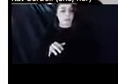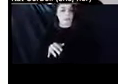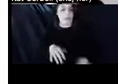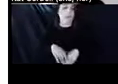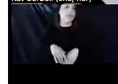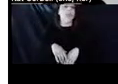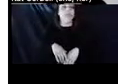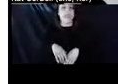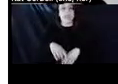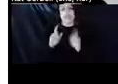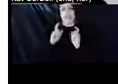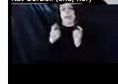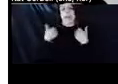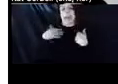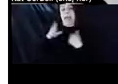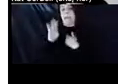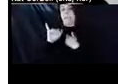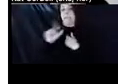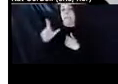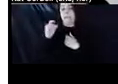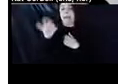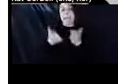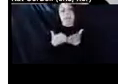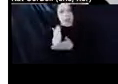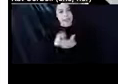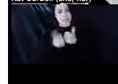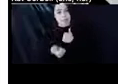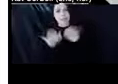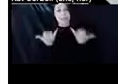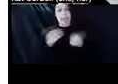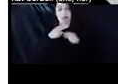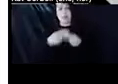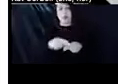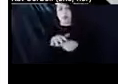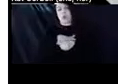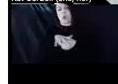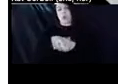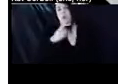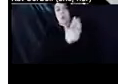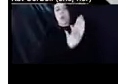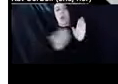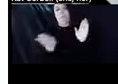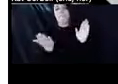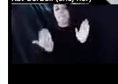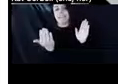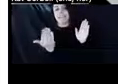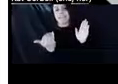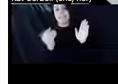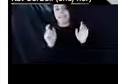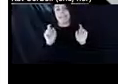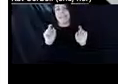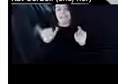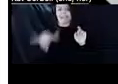was a bill of rights was passed and now it's local law 15 and that is, uh, giving us,